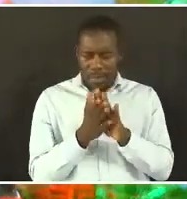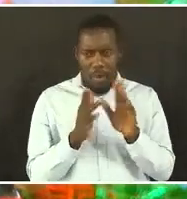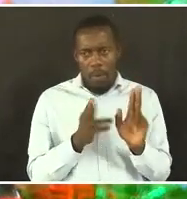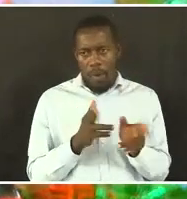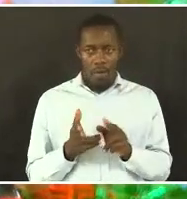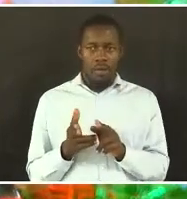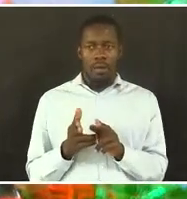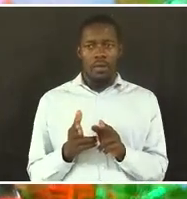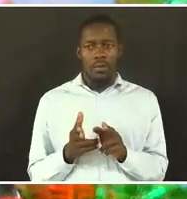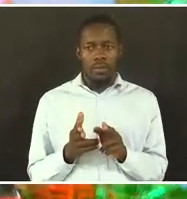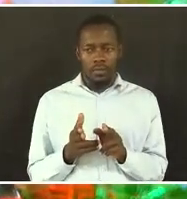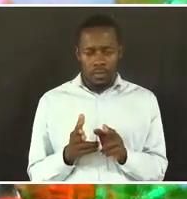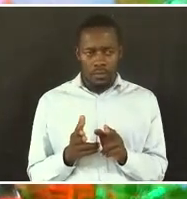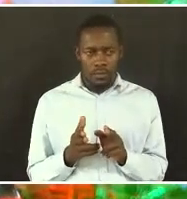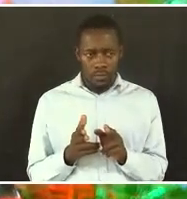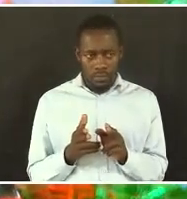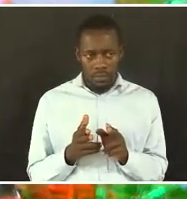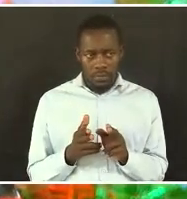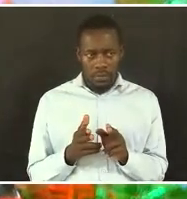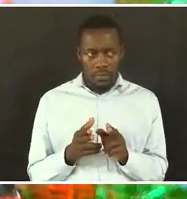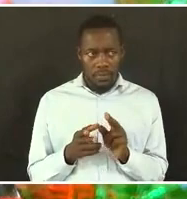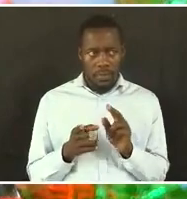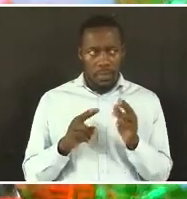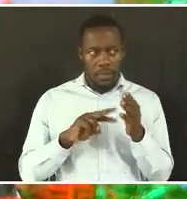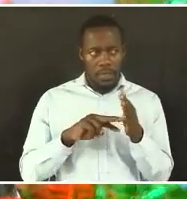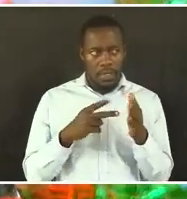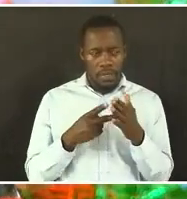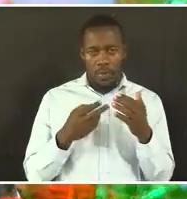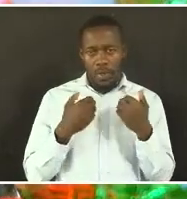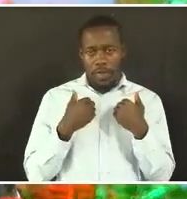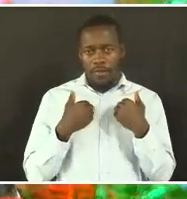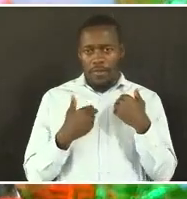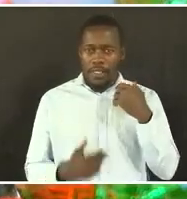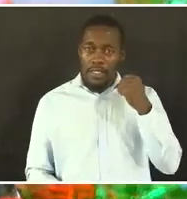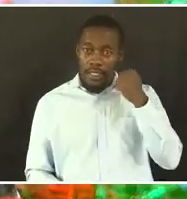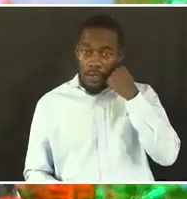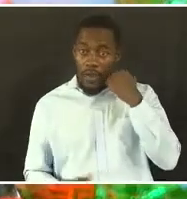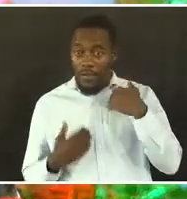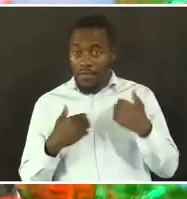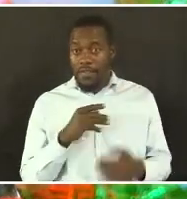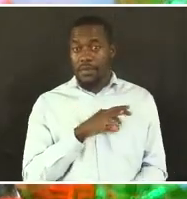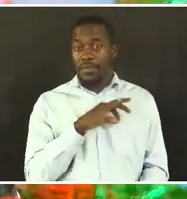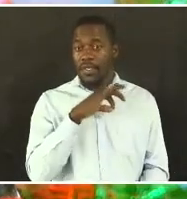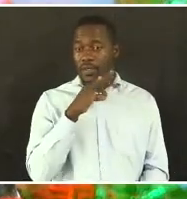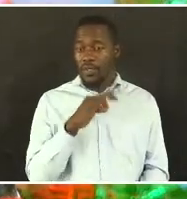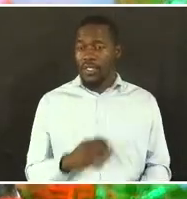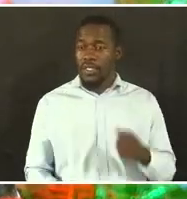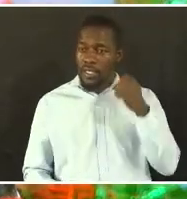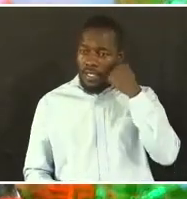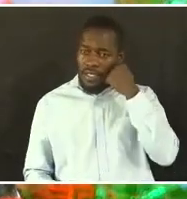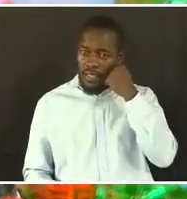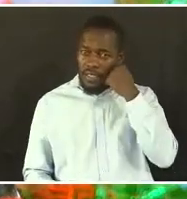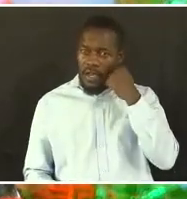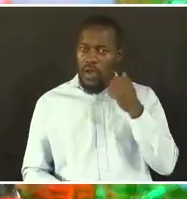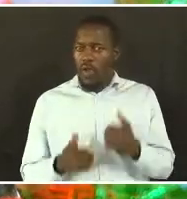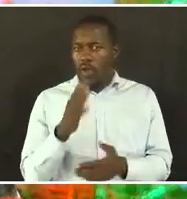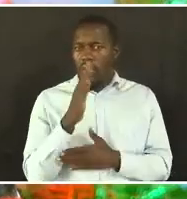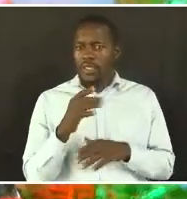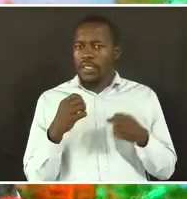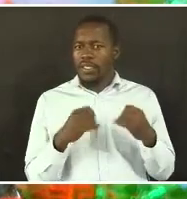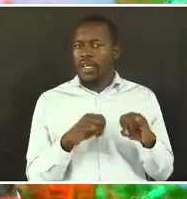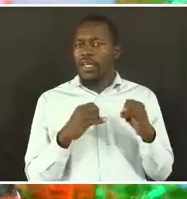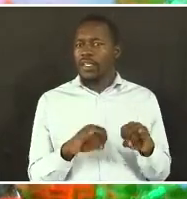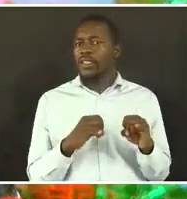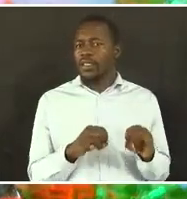we are reminding people that there is another form of illness. There is a spiritual illness which the Lord is seeking to address.